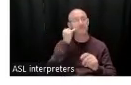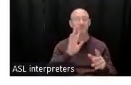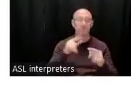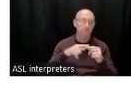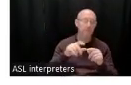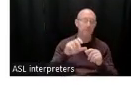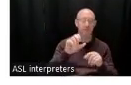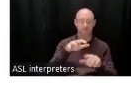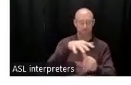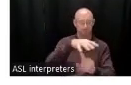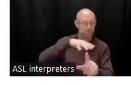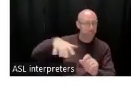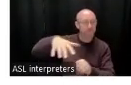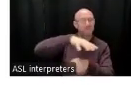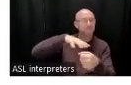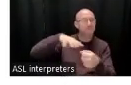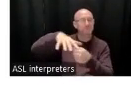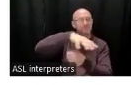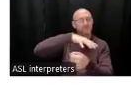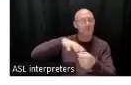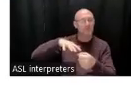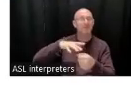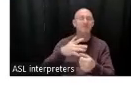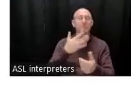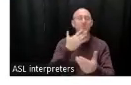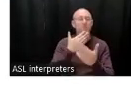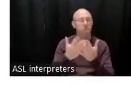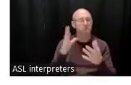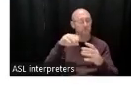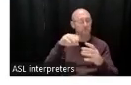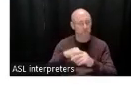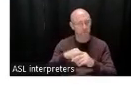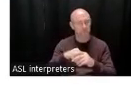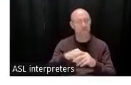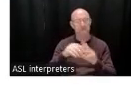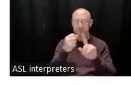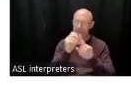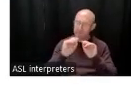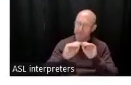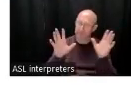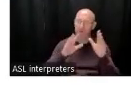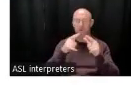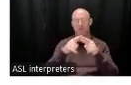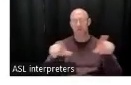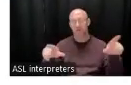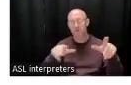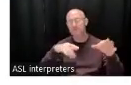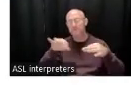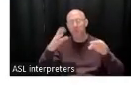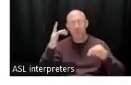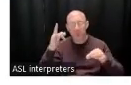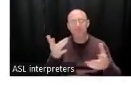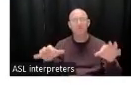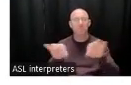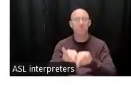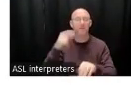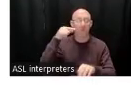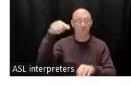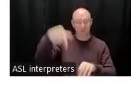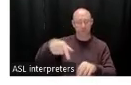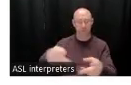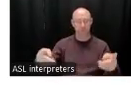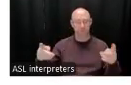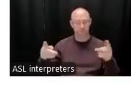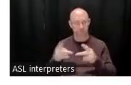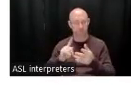setting, it's good to include explicit language to explain why that matters for the specific project that you're doing.